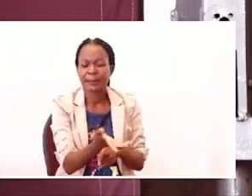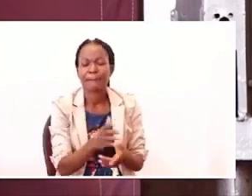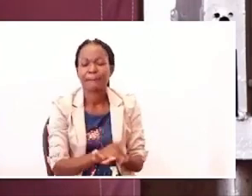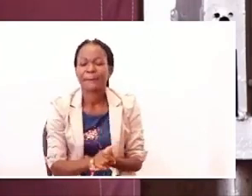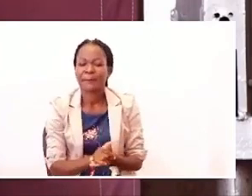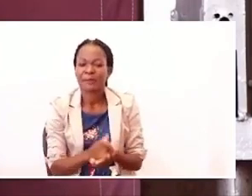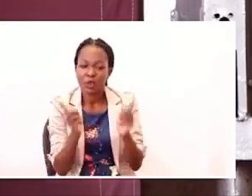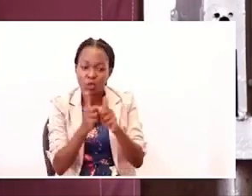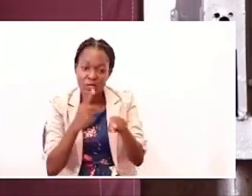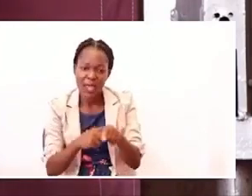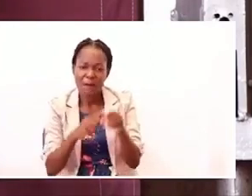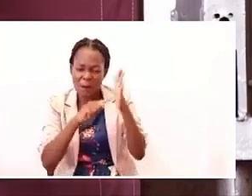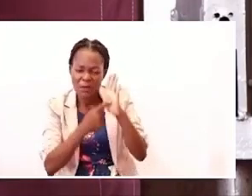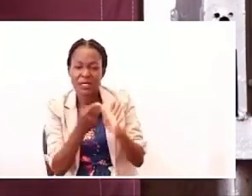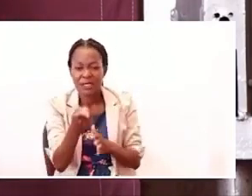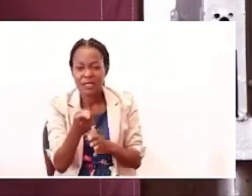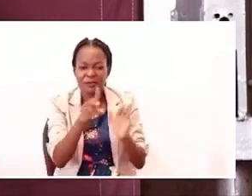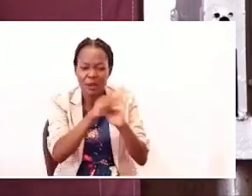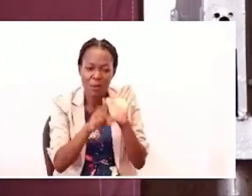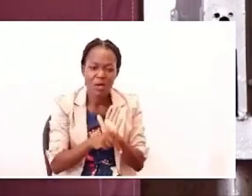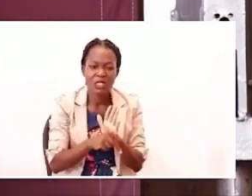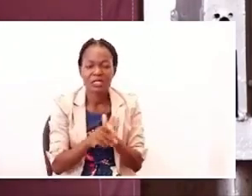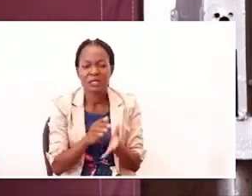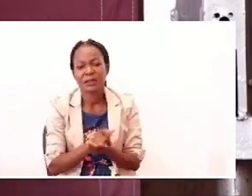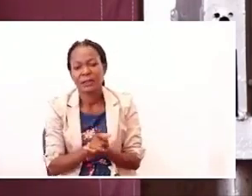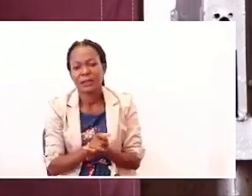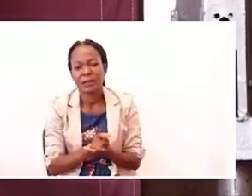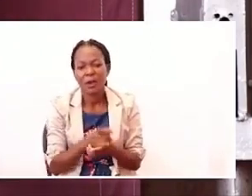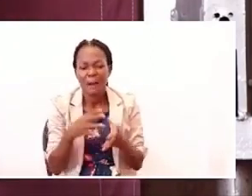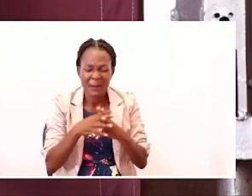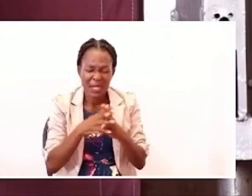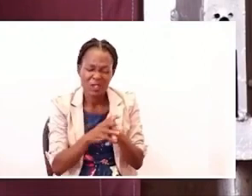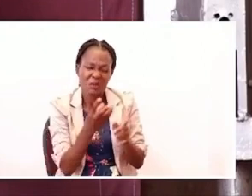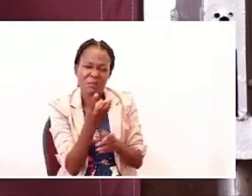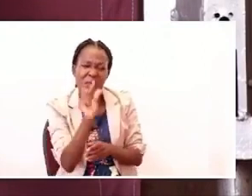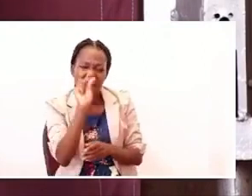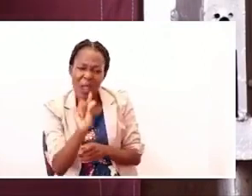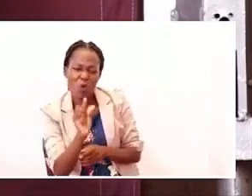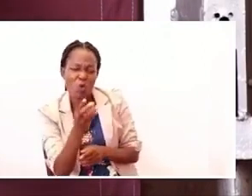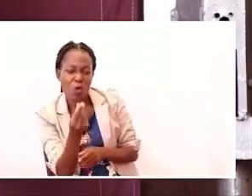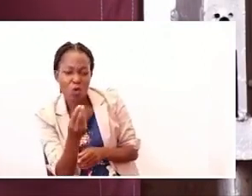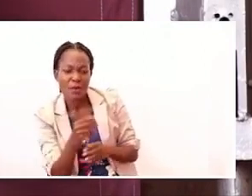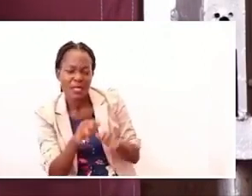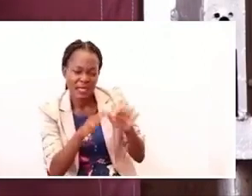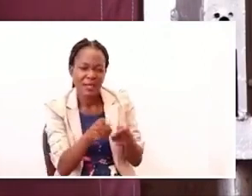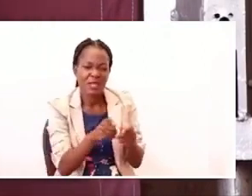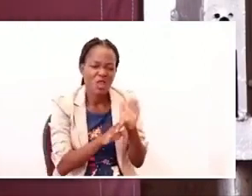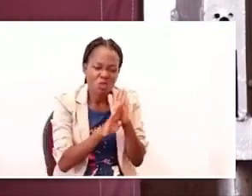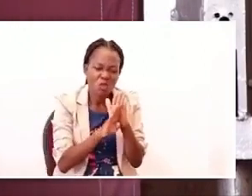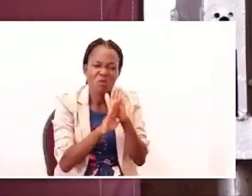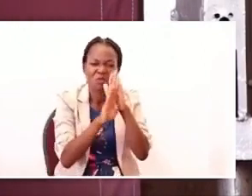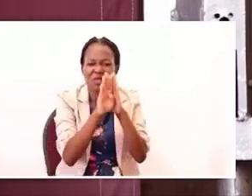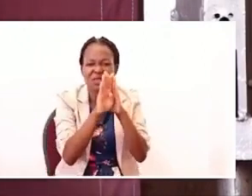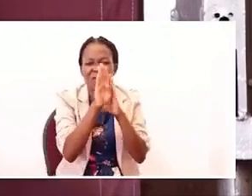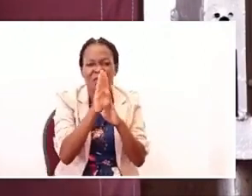The short-term objective of policy has therefore been macroeconomic stability, and growth has been relegated to the